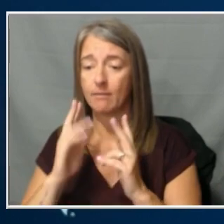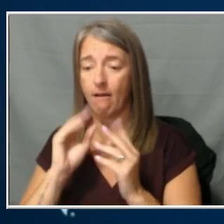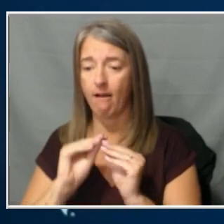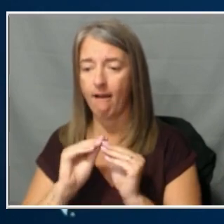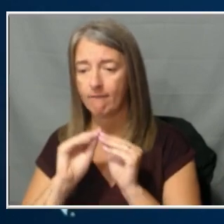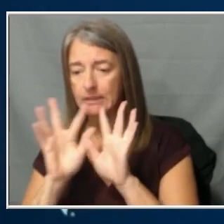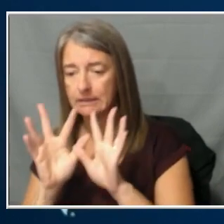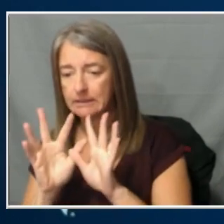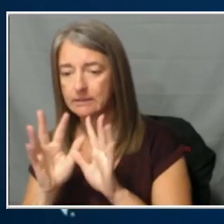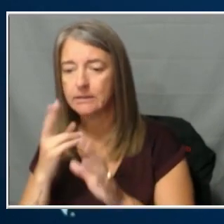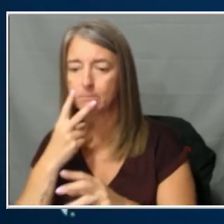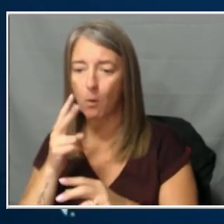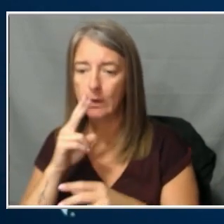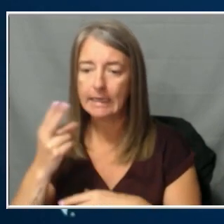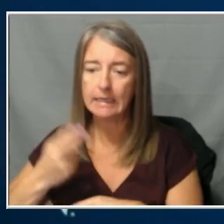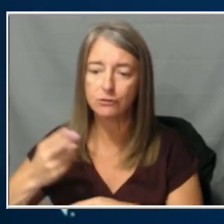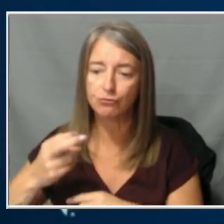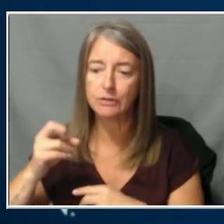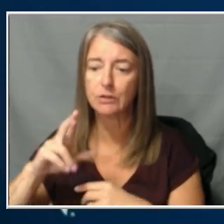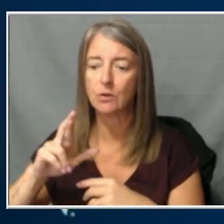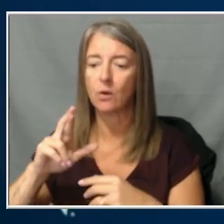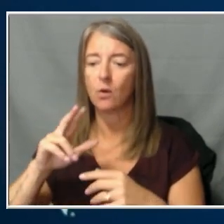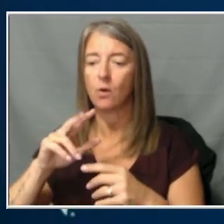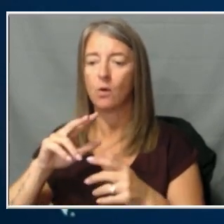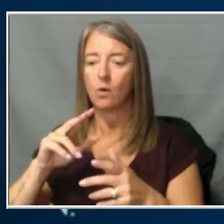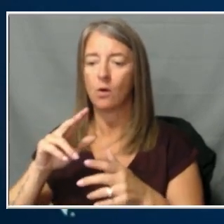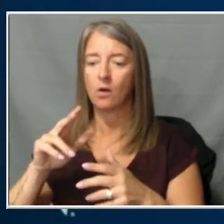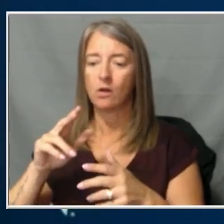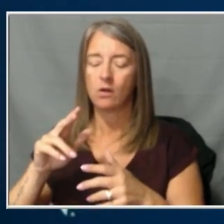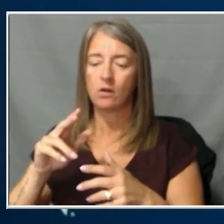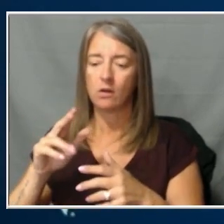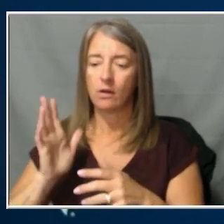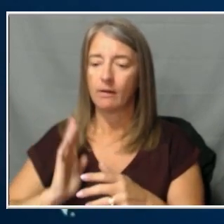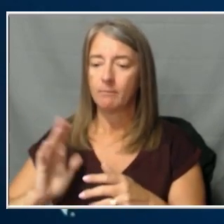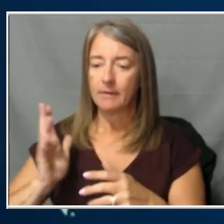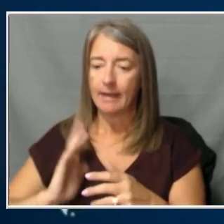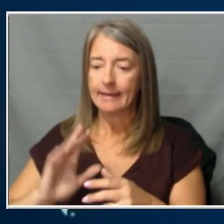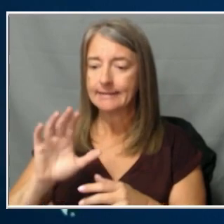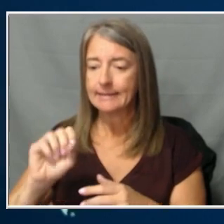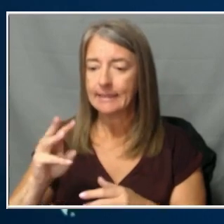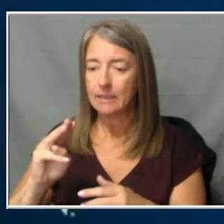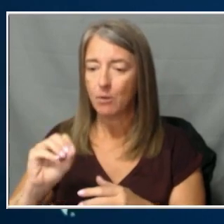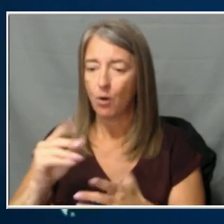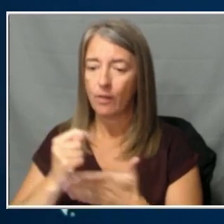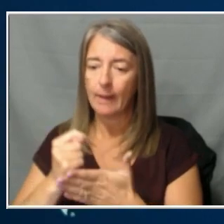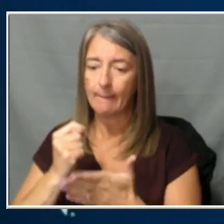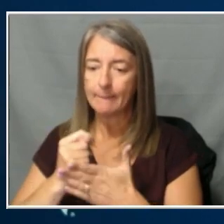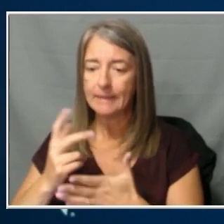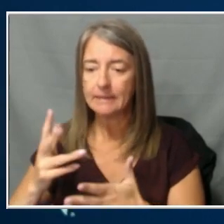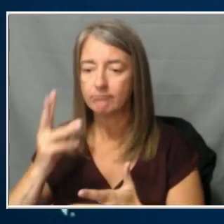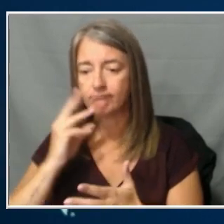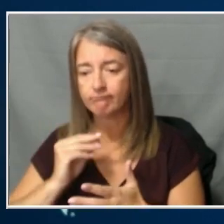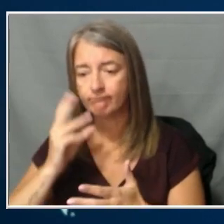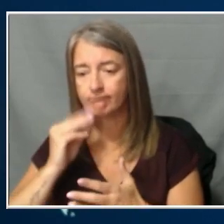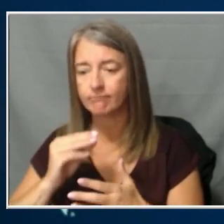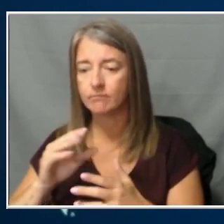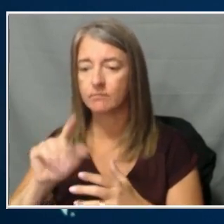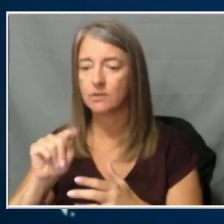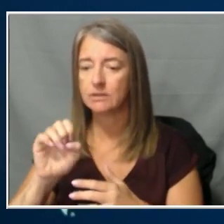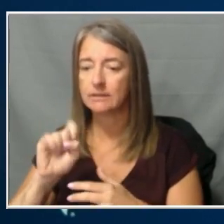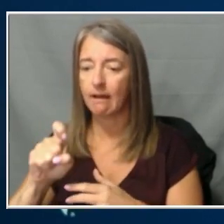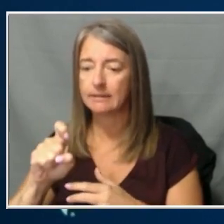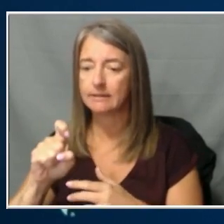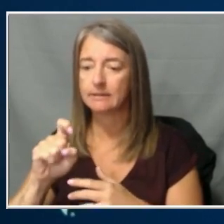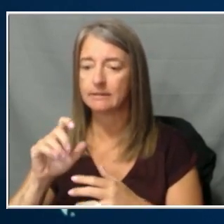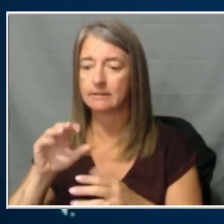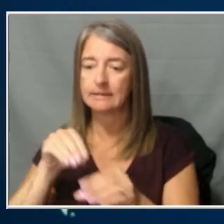smoking history, or exposure to chemotherapy in the past, or some people have exposure to toxic agents at their